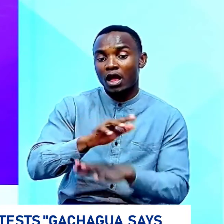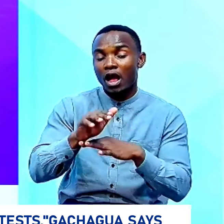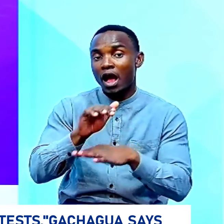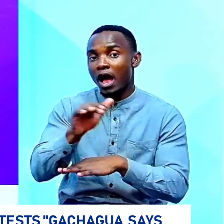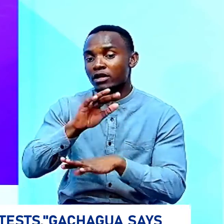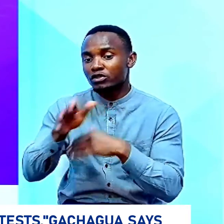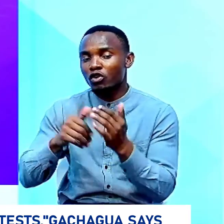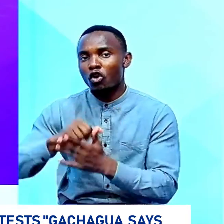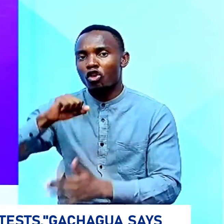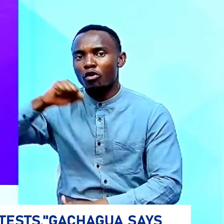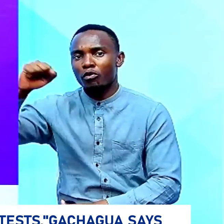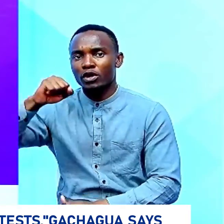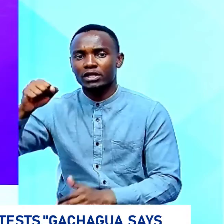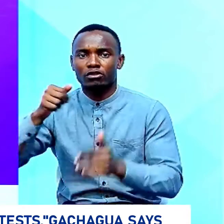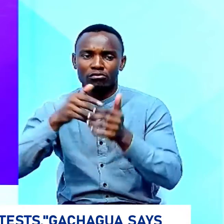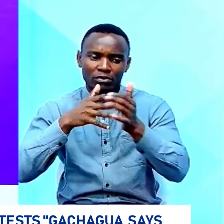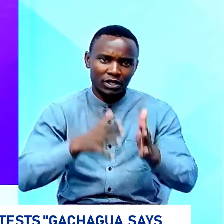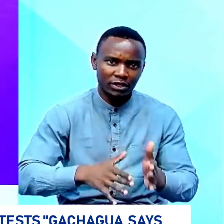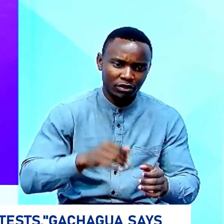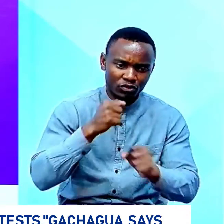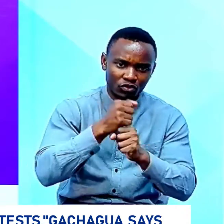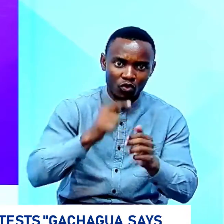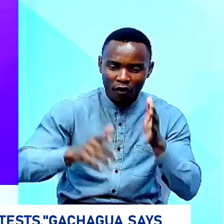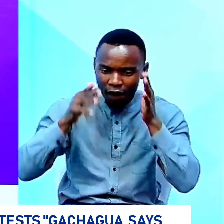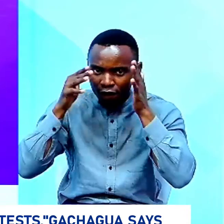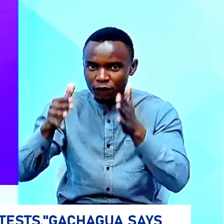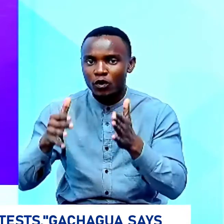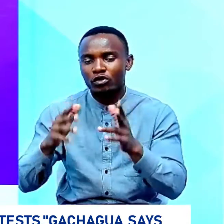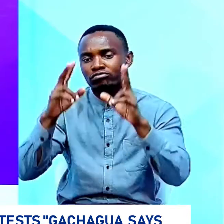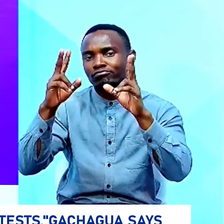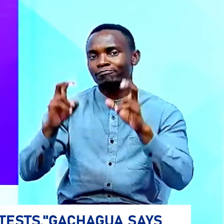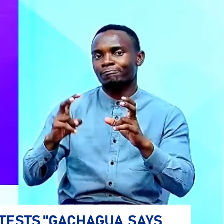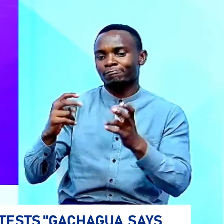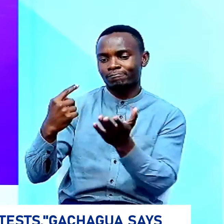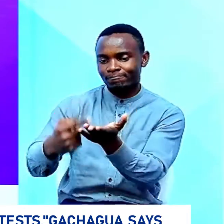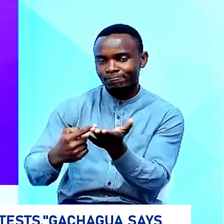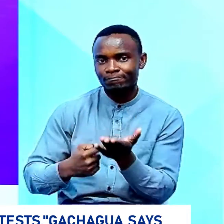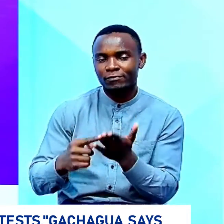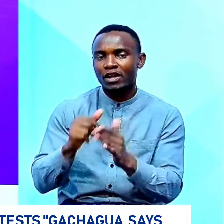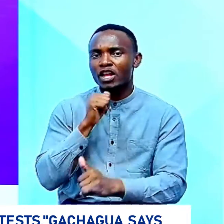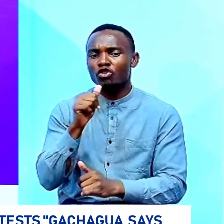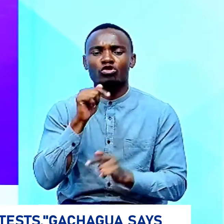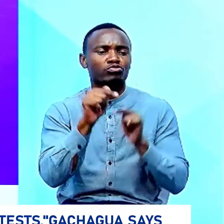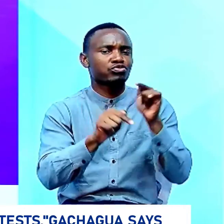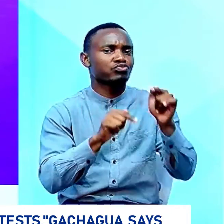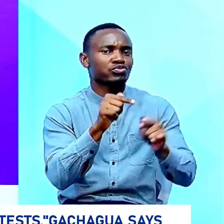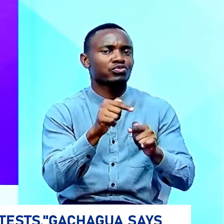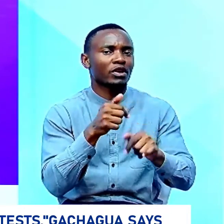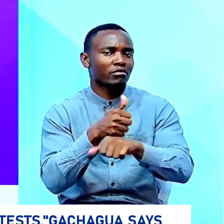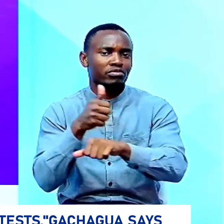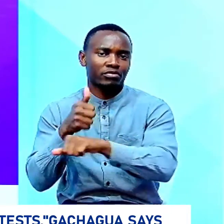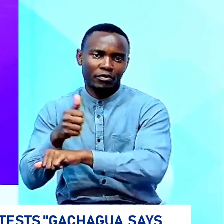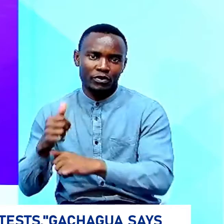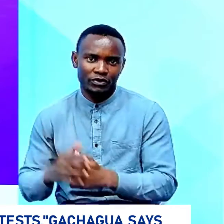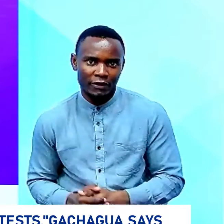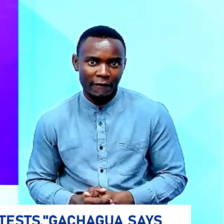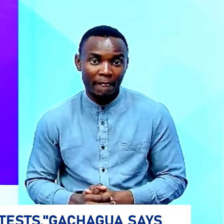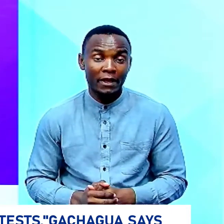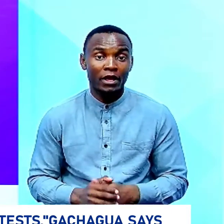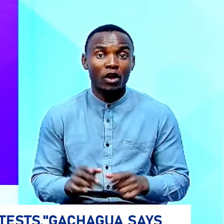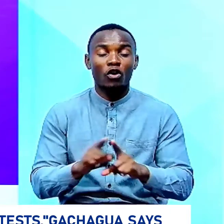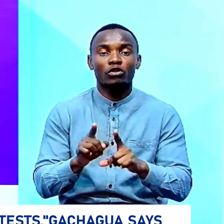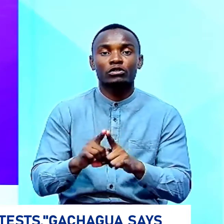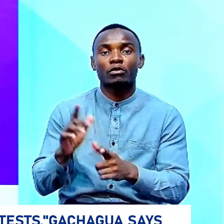in issue-based discourse rather than insulting each other. On the other end, President's aide,